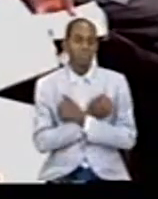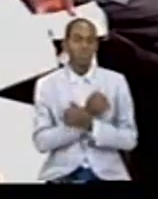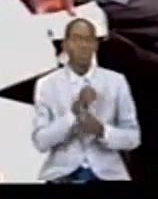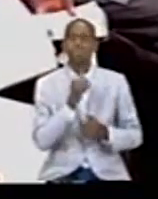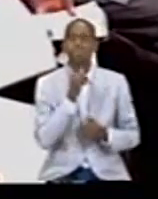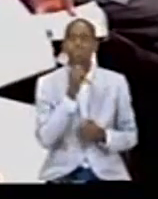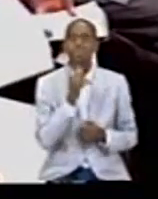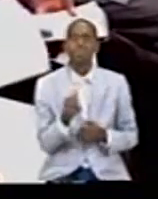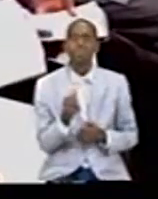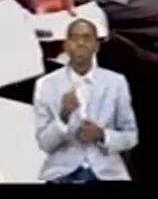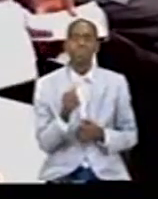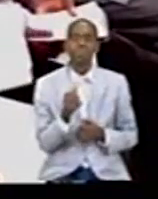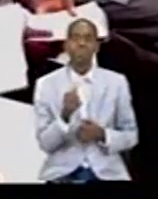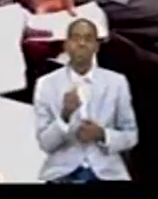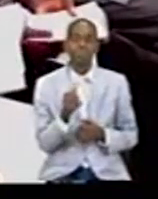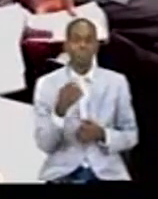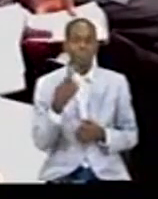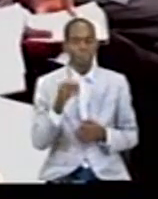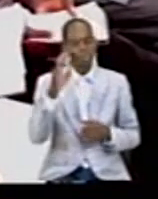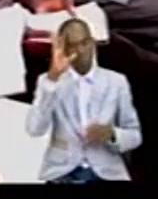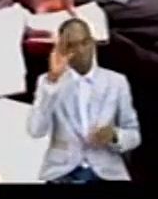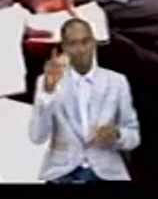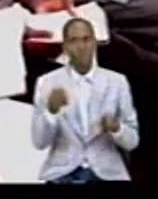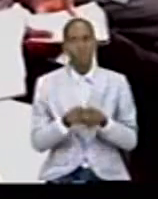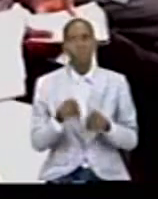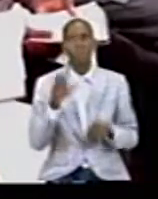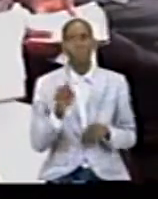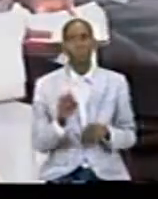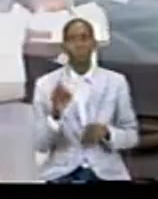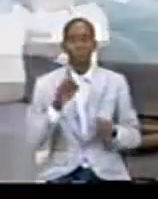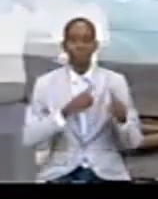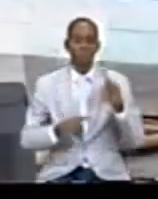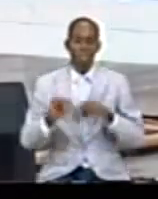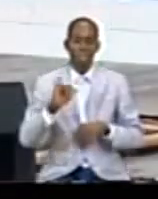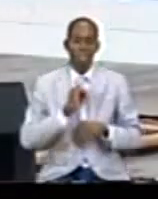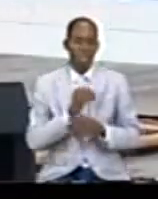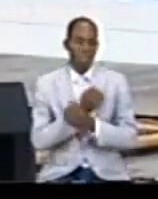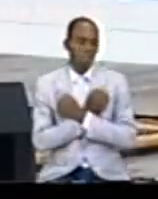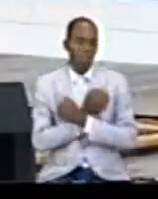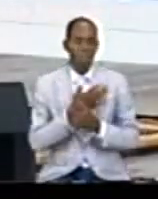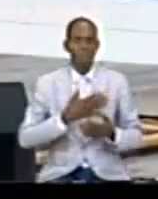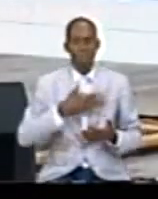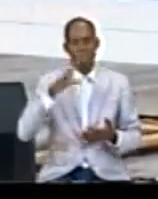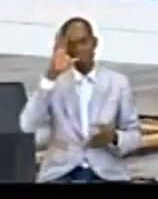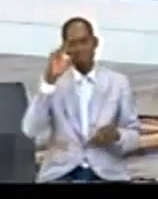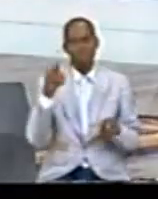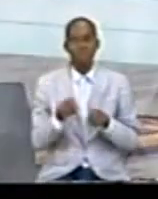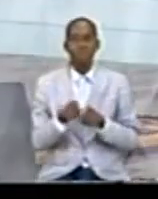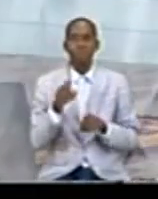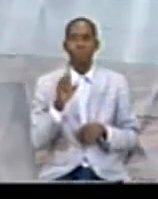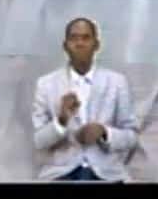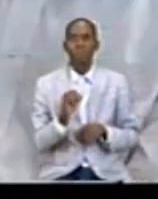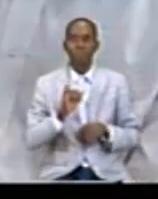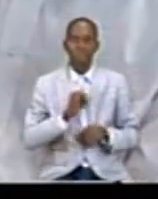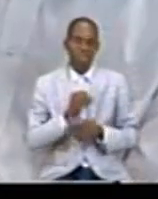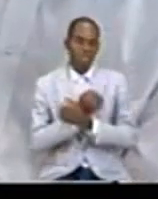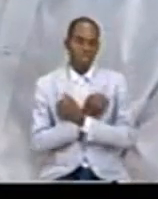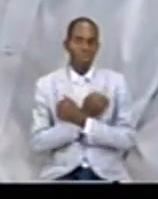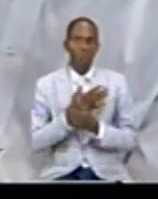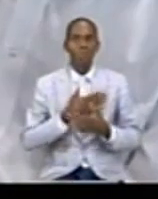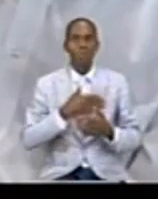not his brother. I love my brothers, I love my